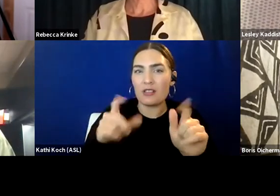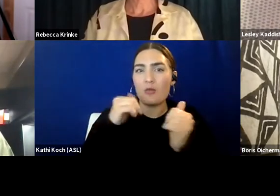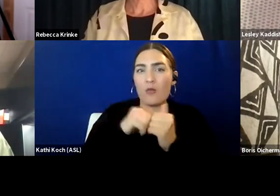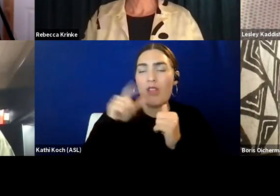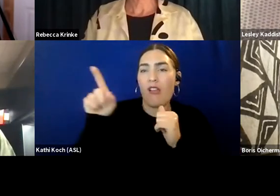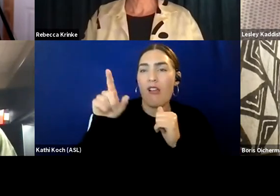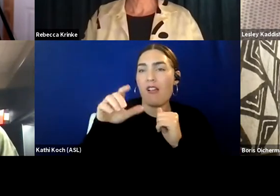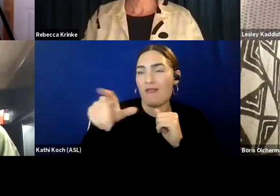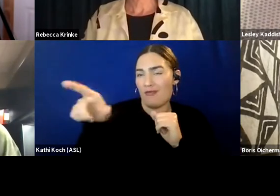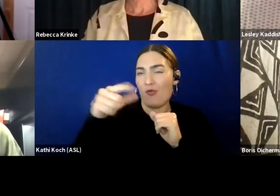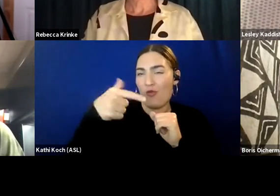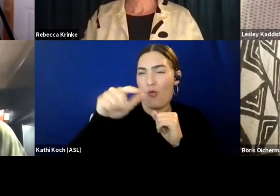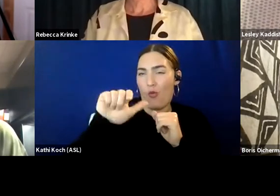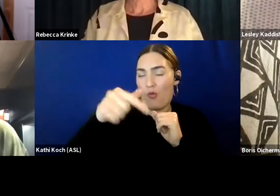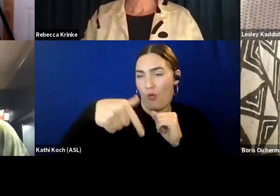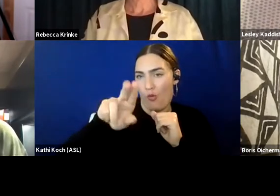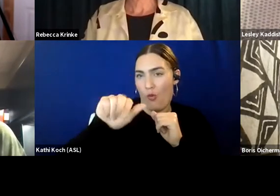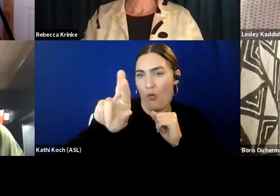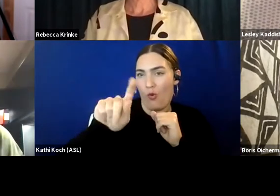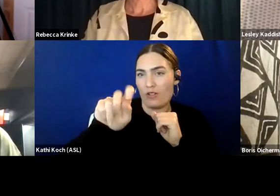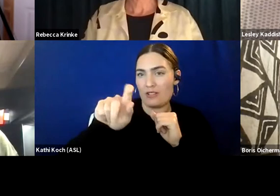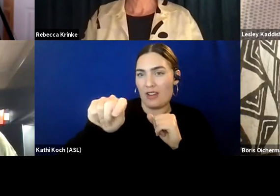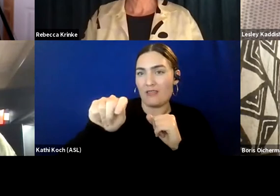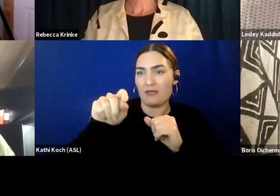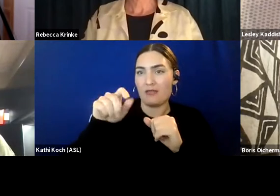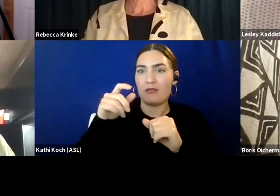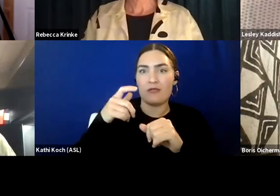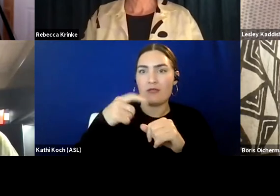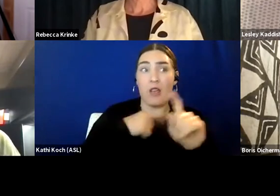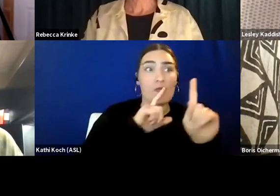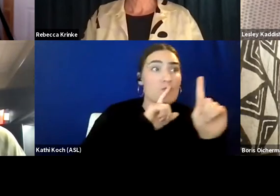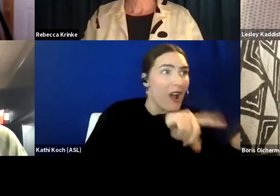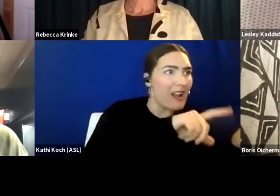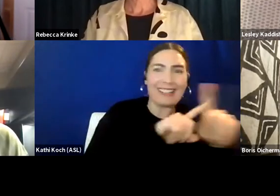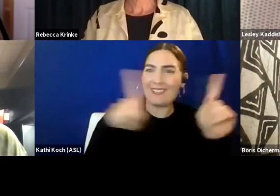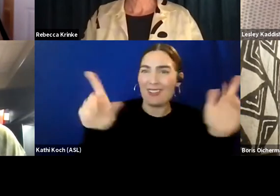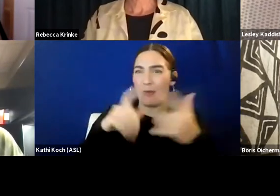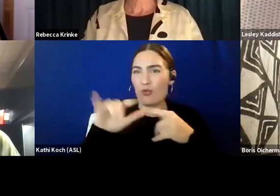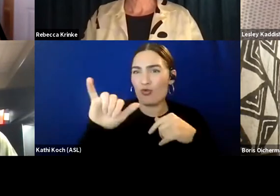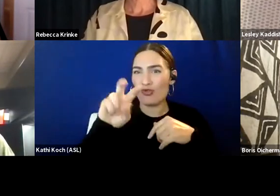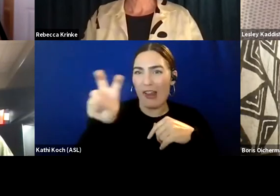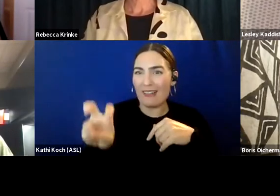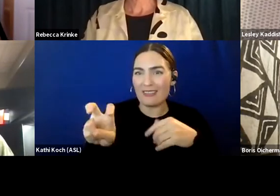Quartet, I've done with jazz musicians. And I mean,